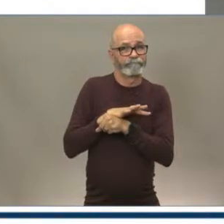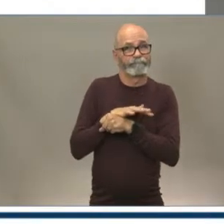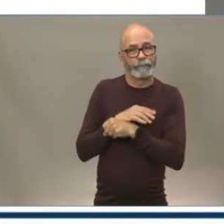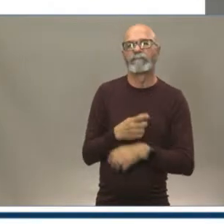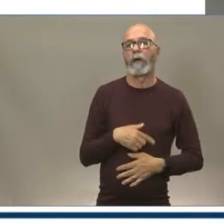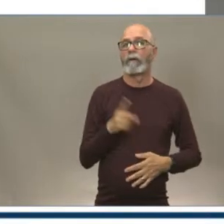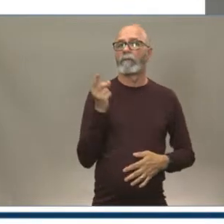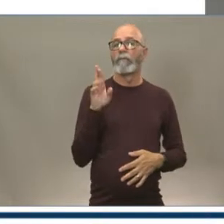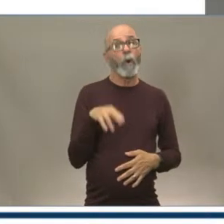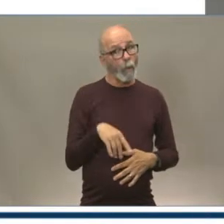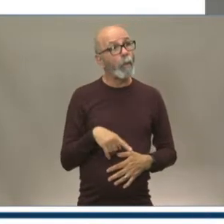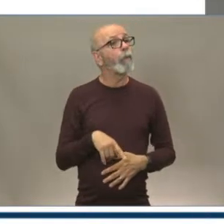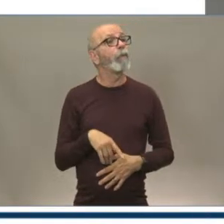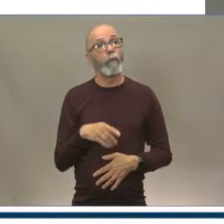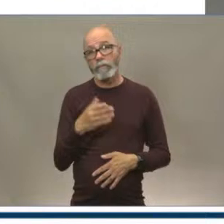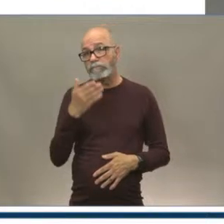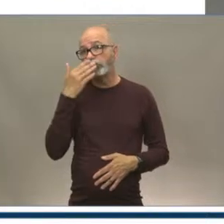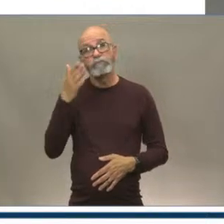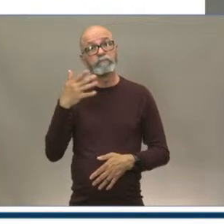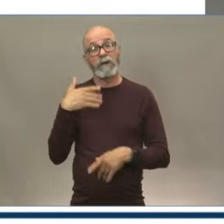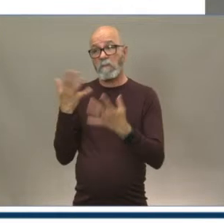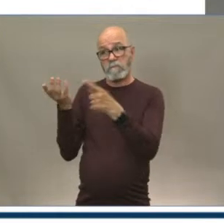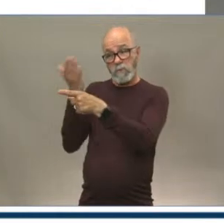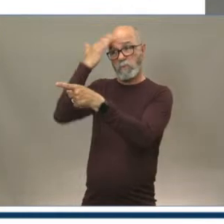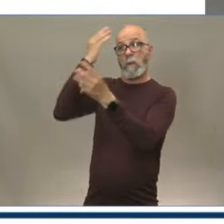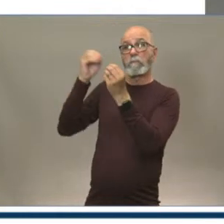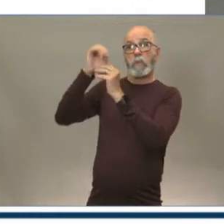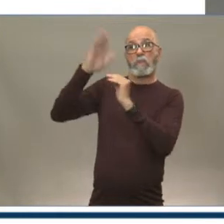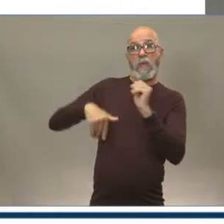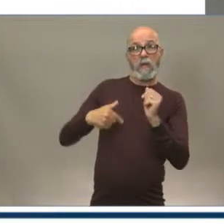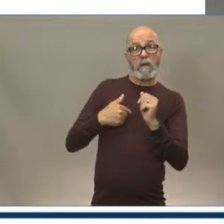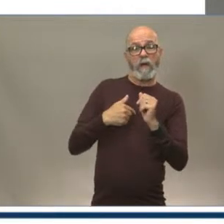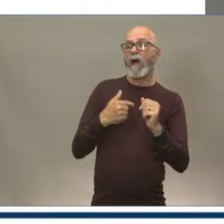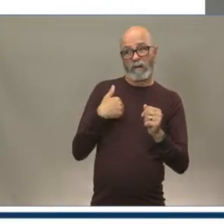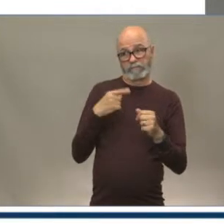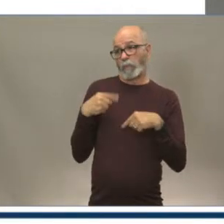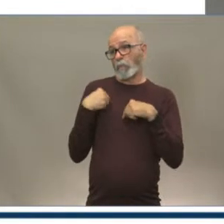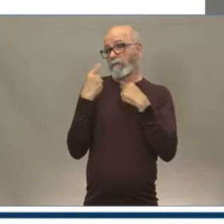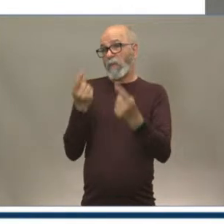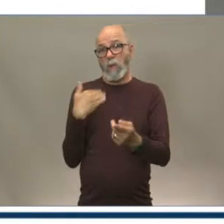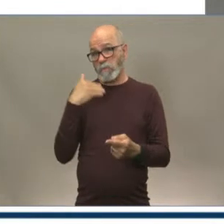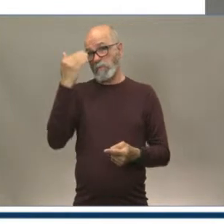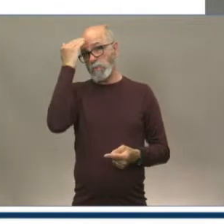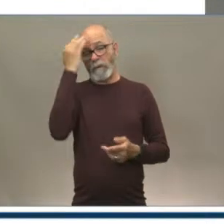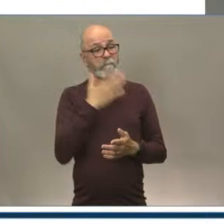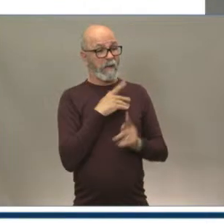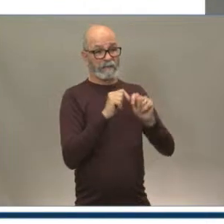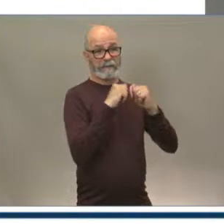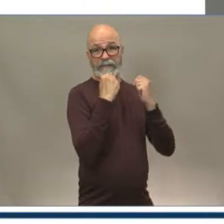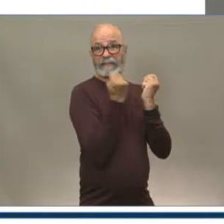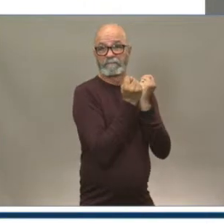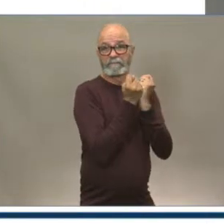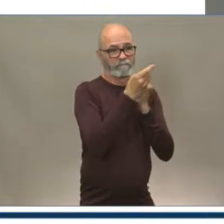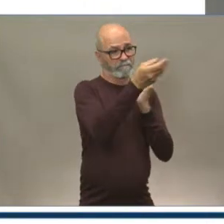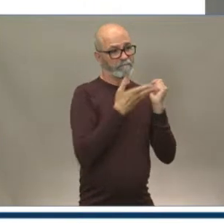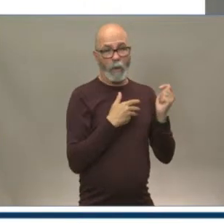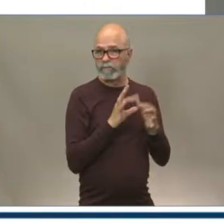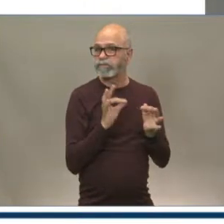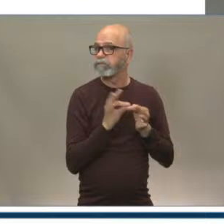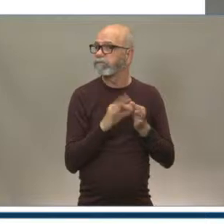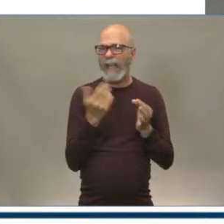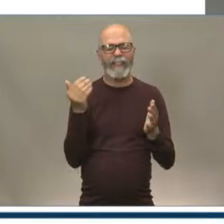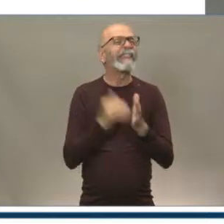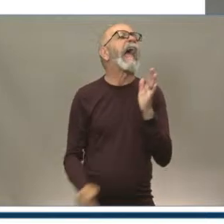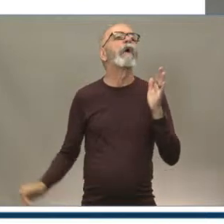You probably know as much as I do in looking at the exact appointments, but I did know from my team quickly that thousands of the appointments had